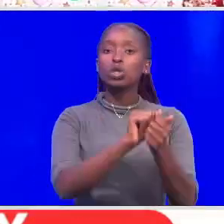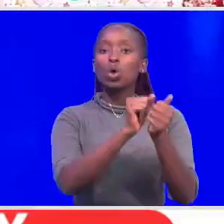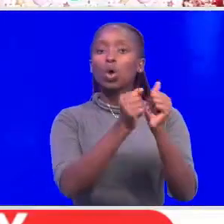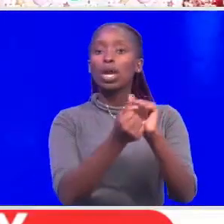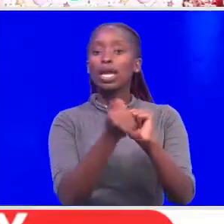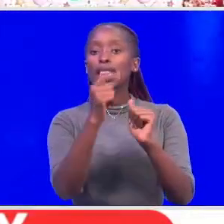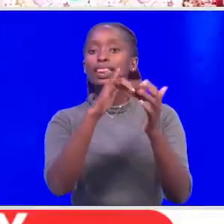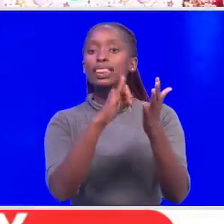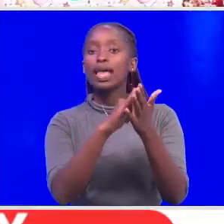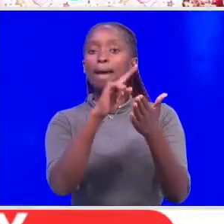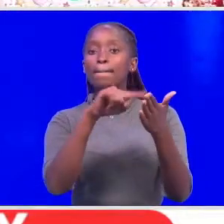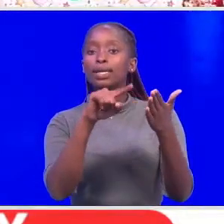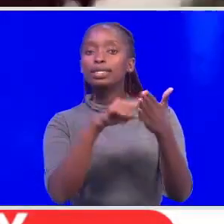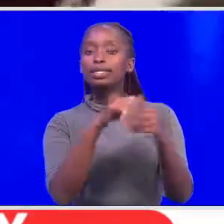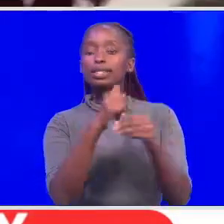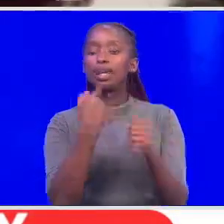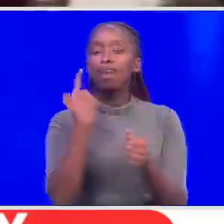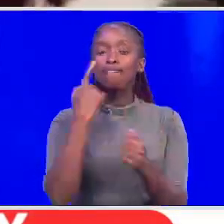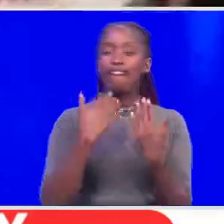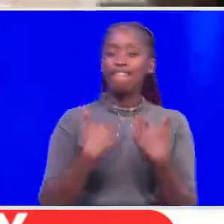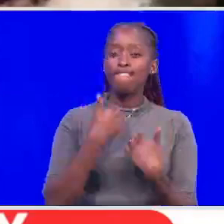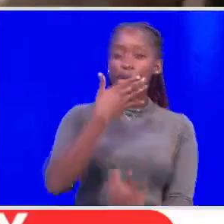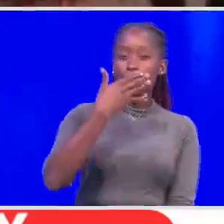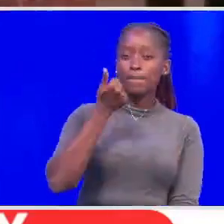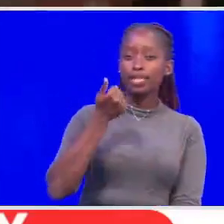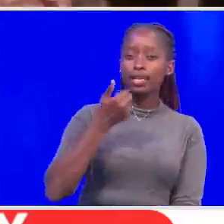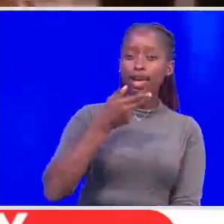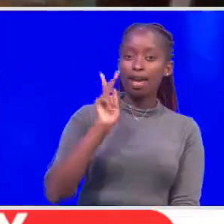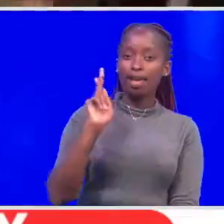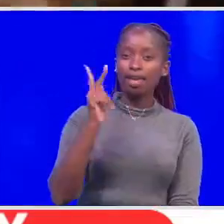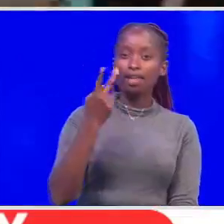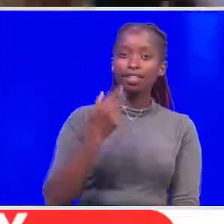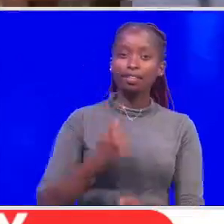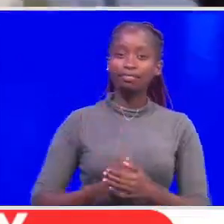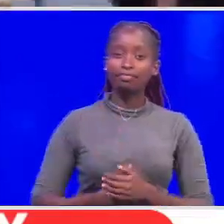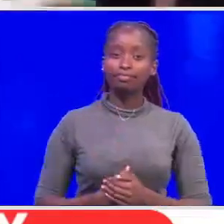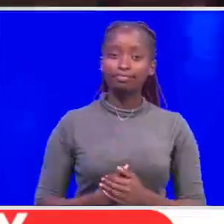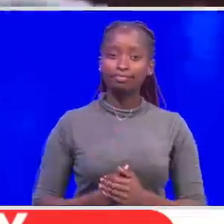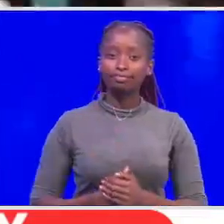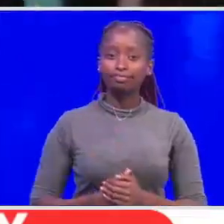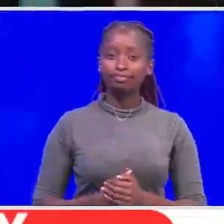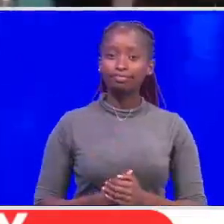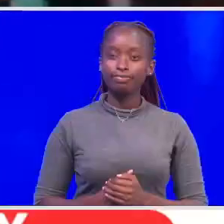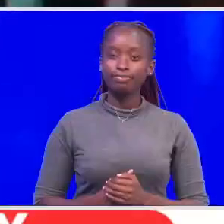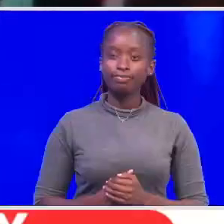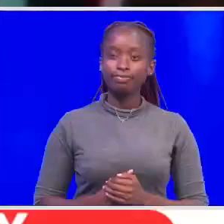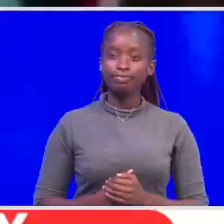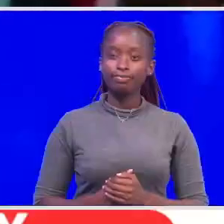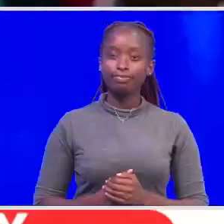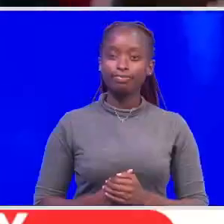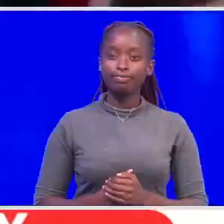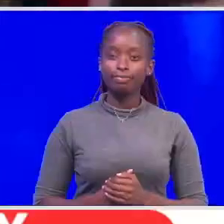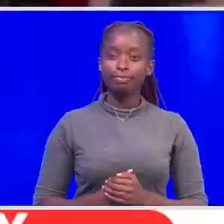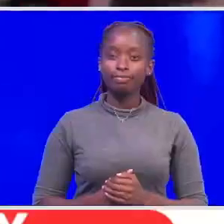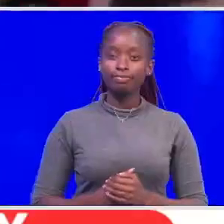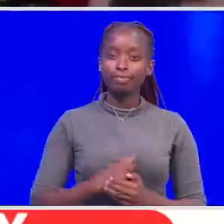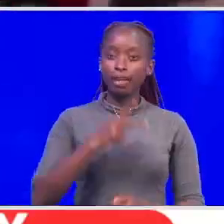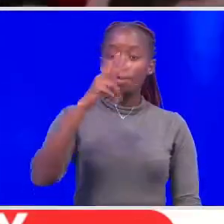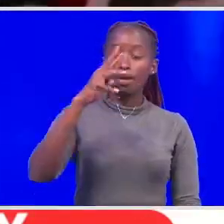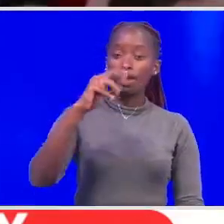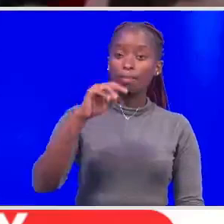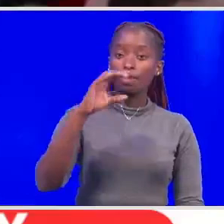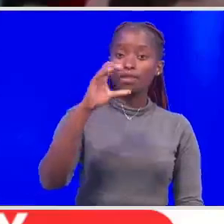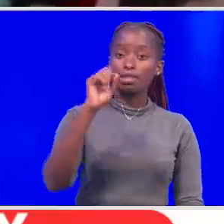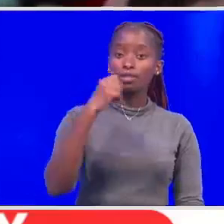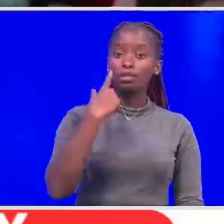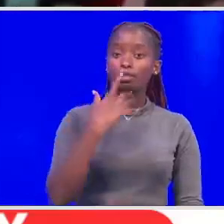past for a better Kenya. Ladies and gentlemen, talk of Thomas of Kenya. Prime CS, who is on